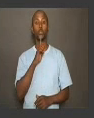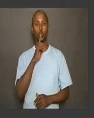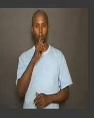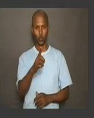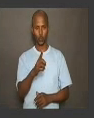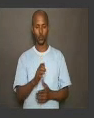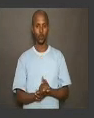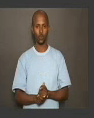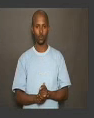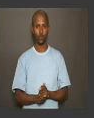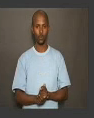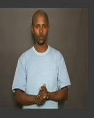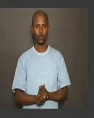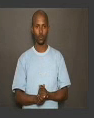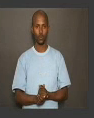to true.